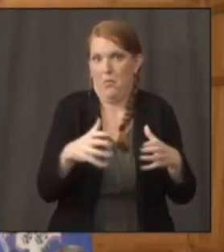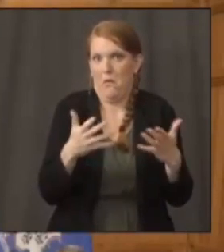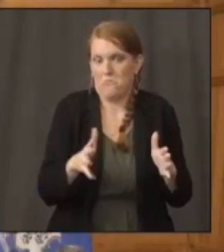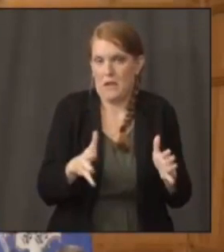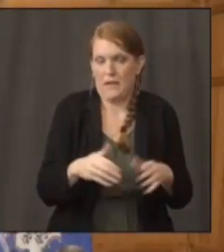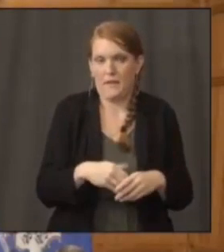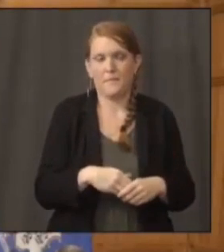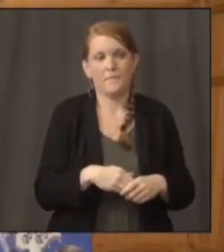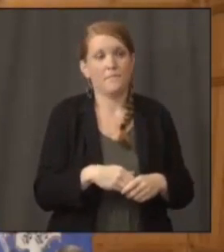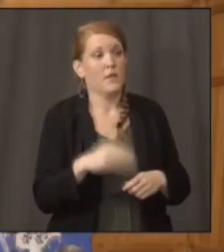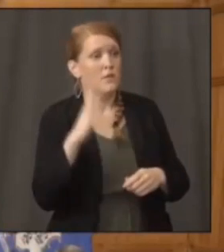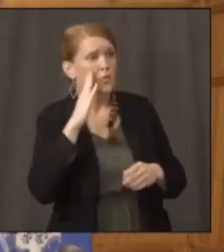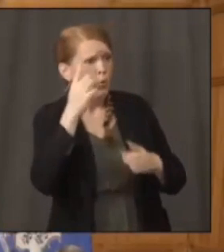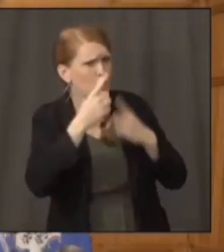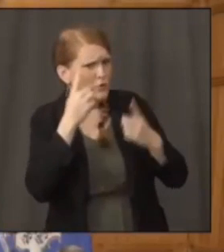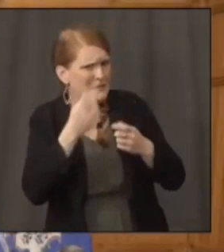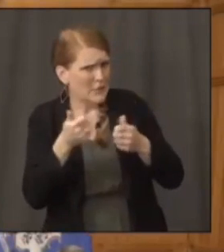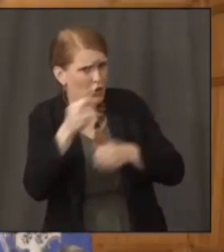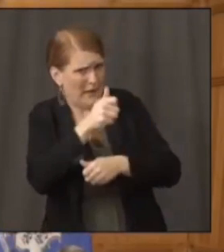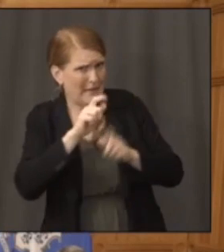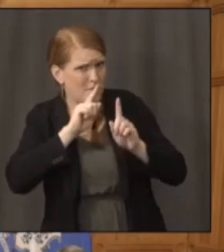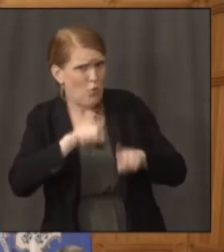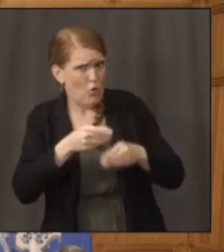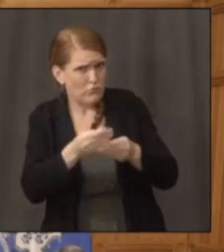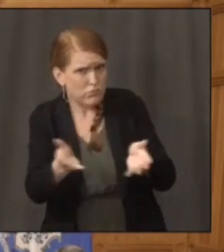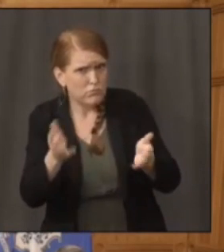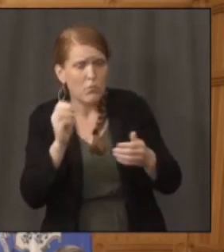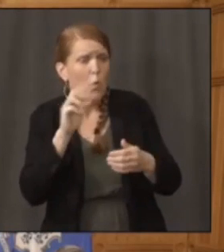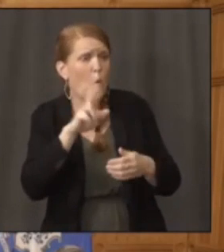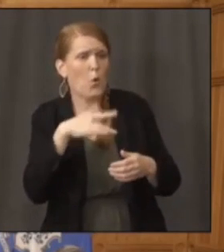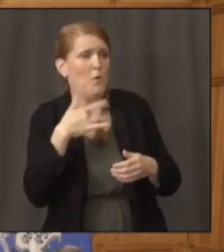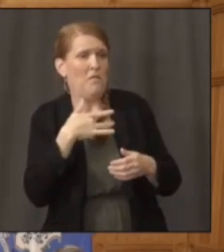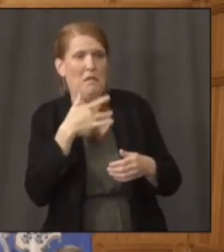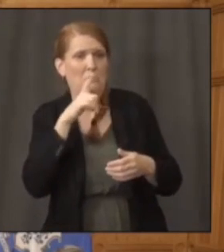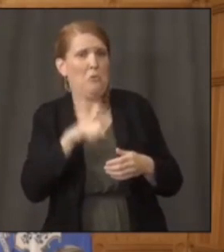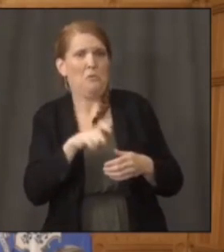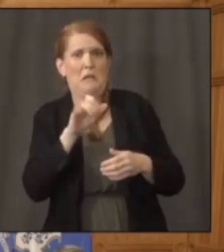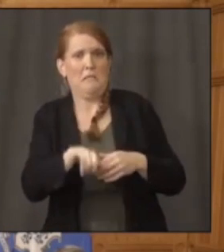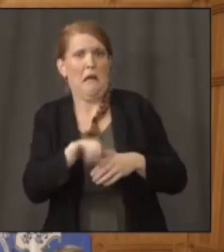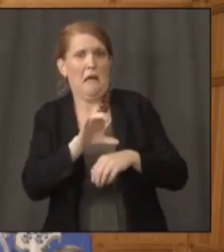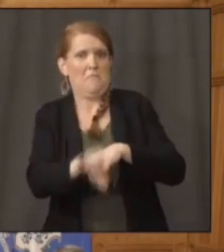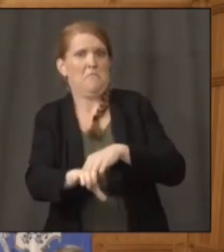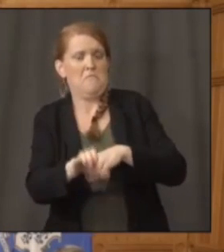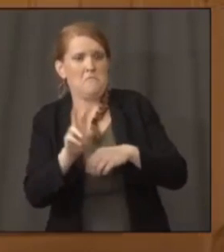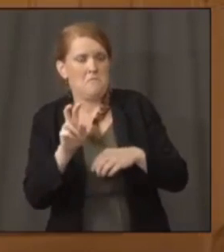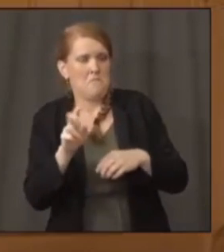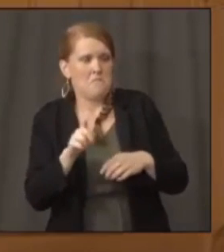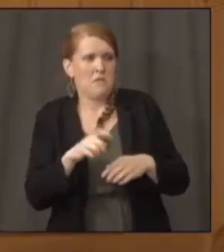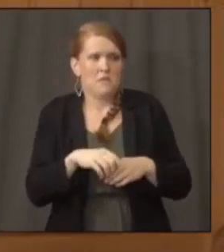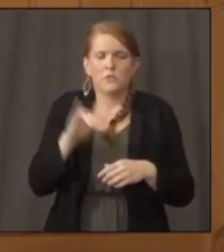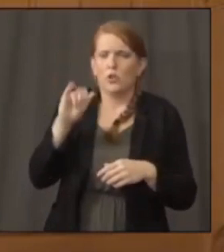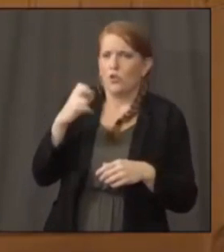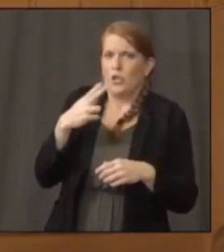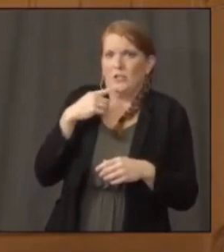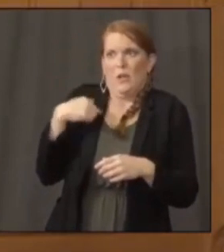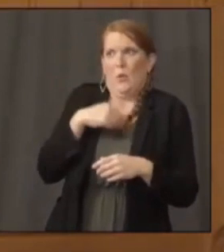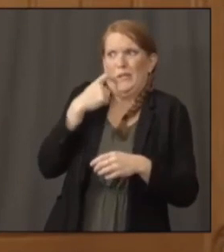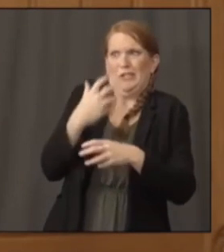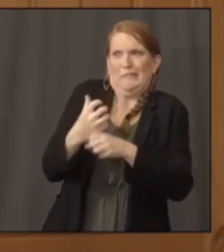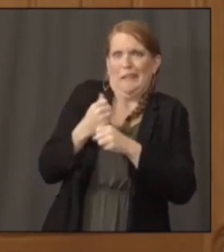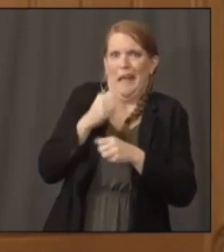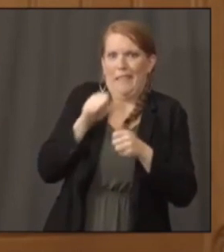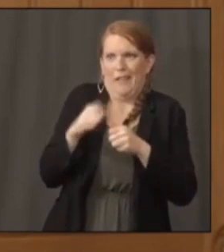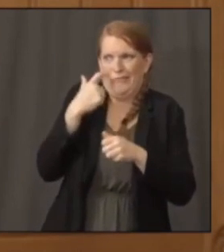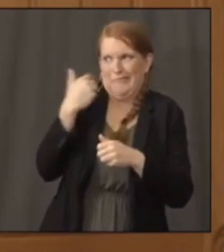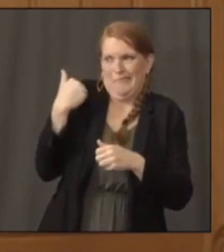consider an executive order, or you don't think it requires such an order? We'll look at it since we just received the letter this